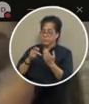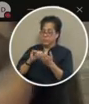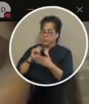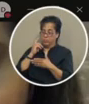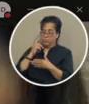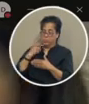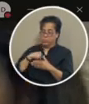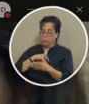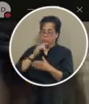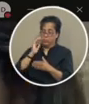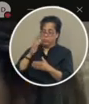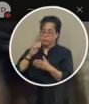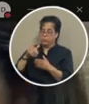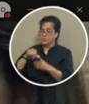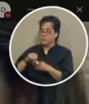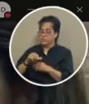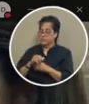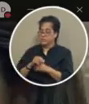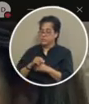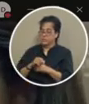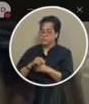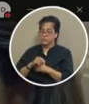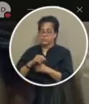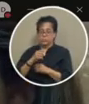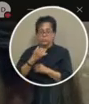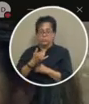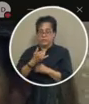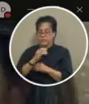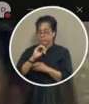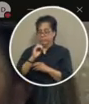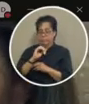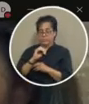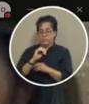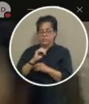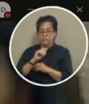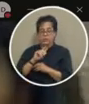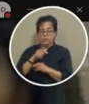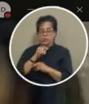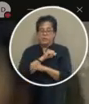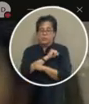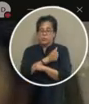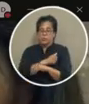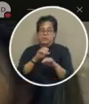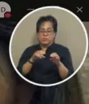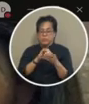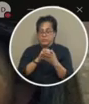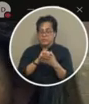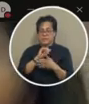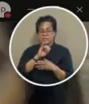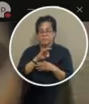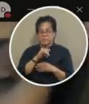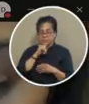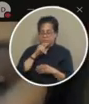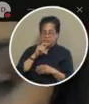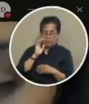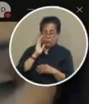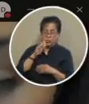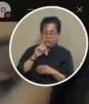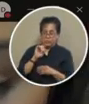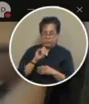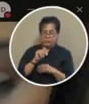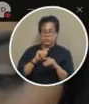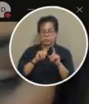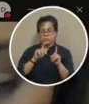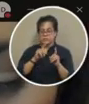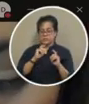rejecting? No, at this time, no. It's just giving you the authority to do that. Yes, ma'am. Okay.